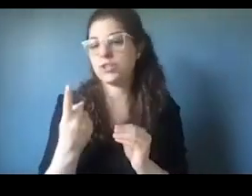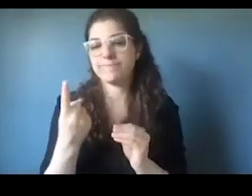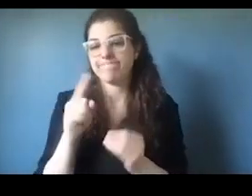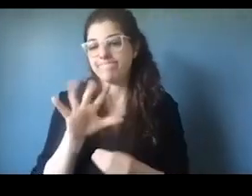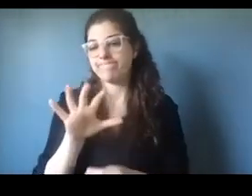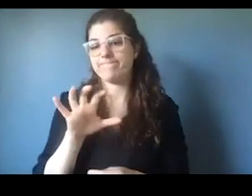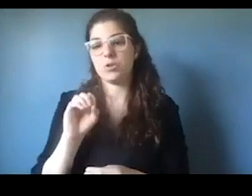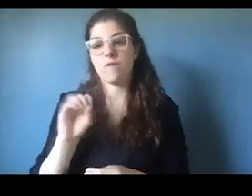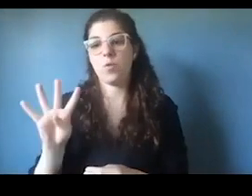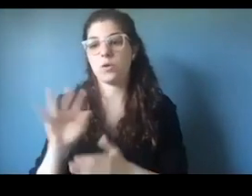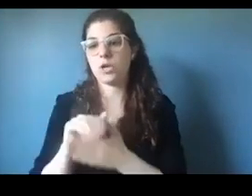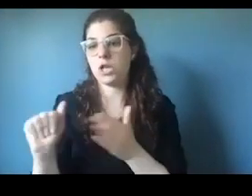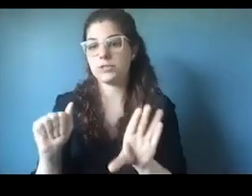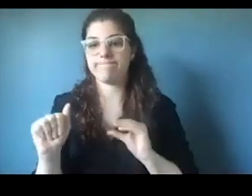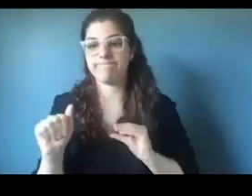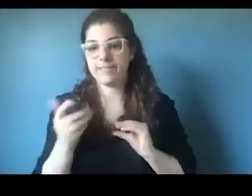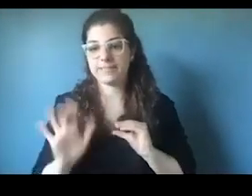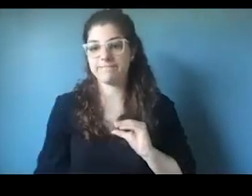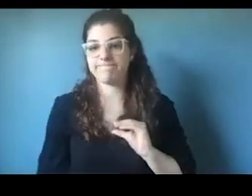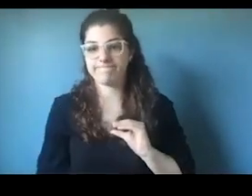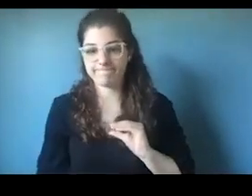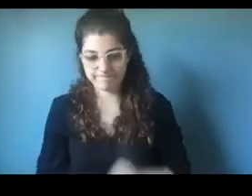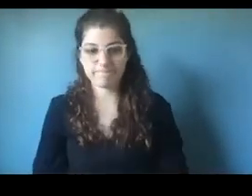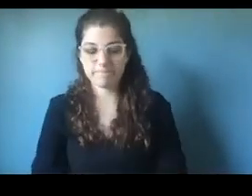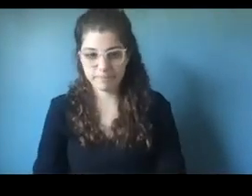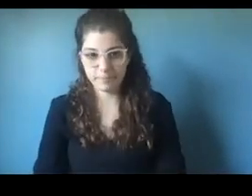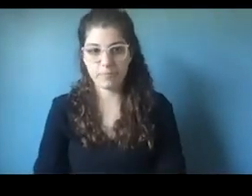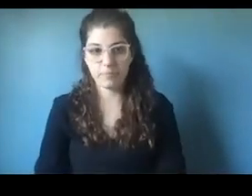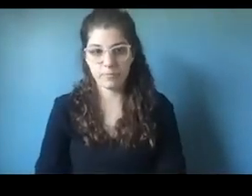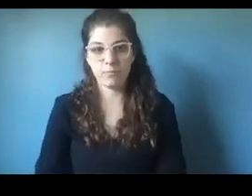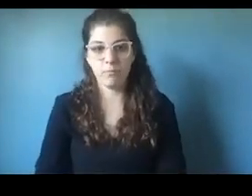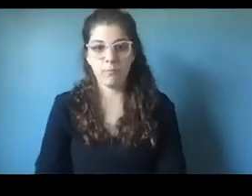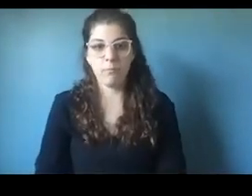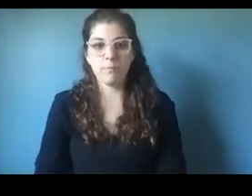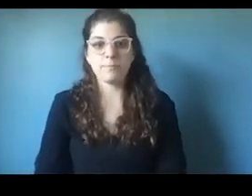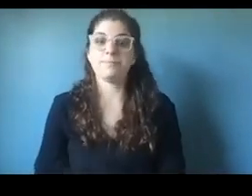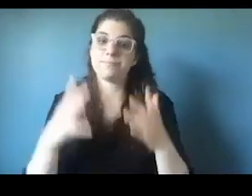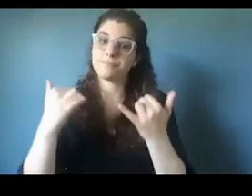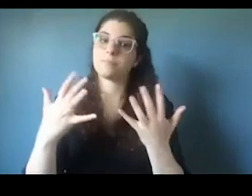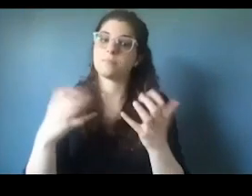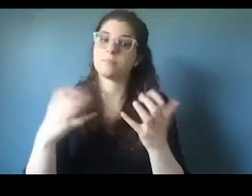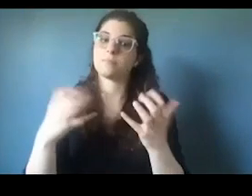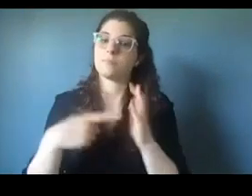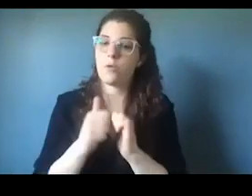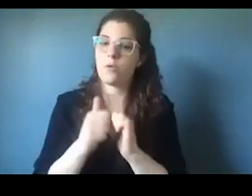$504, the maximum benefit. What I want to show you is just how the change in CARES has affected how much income